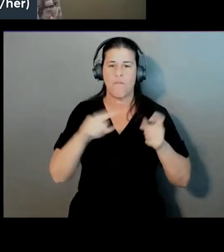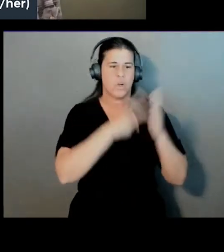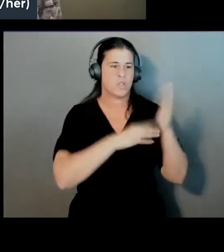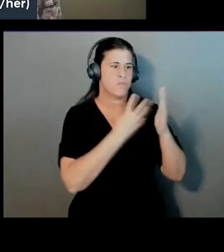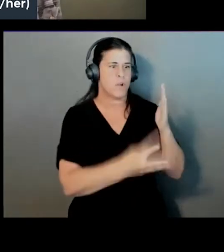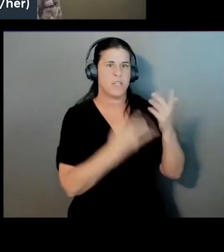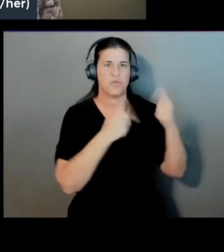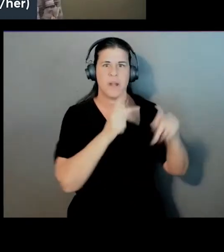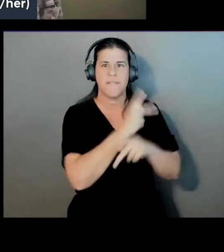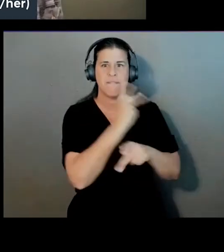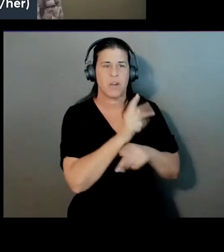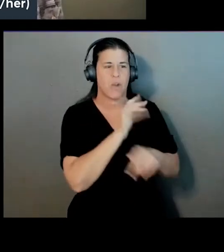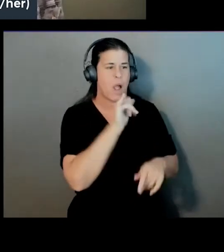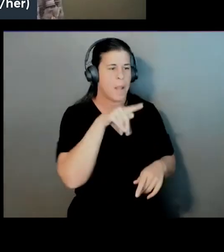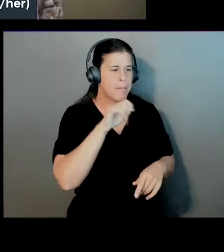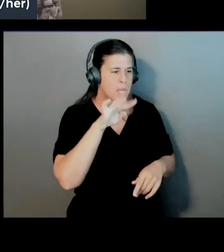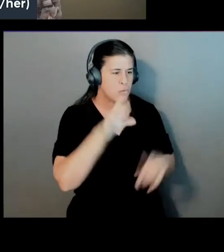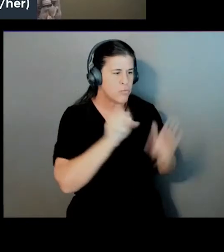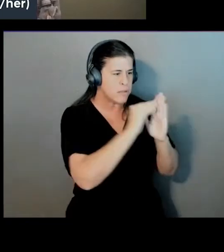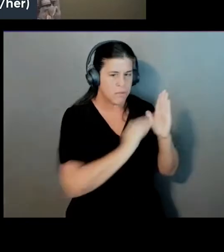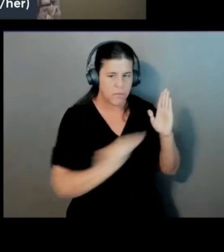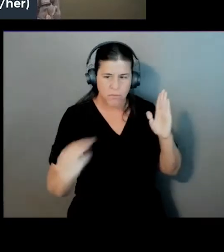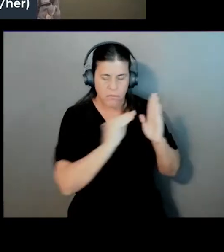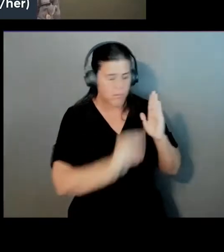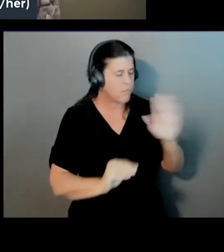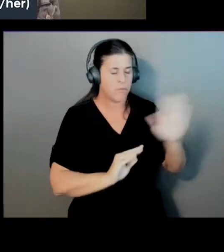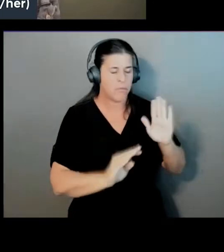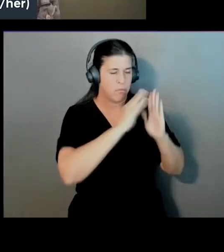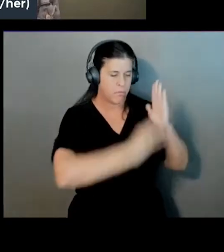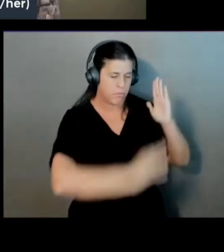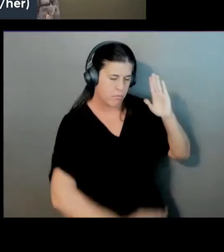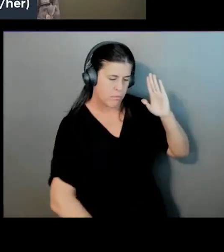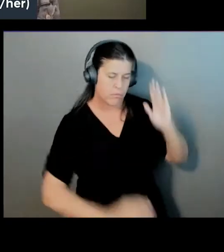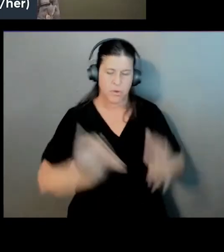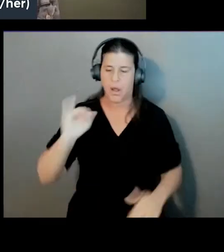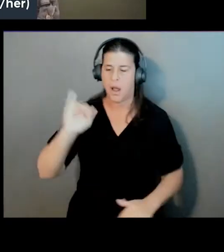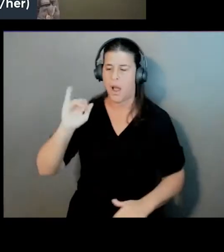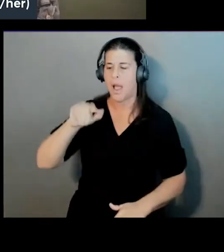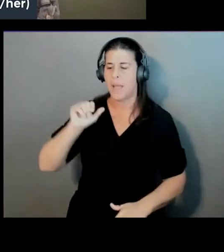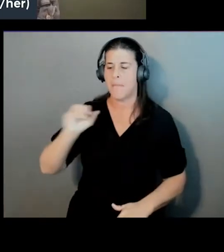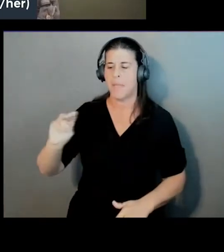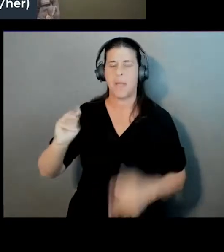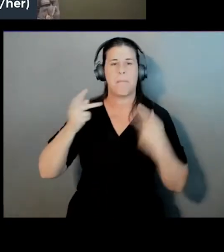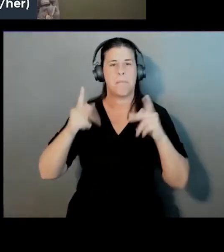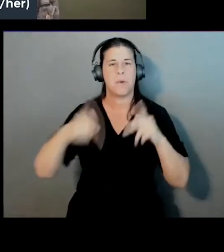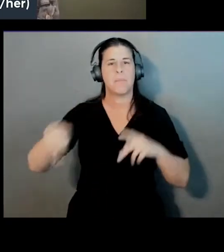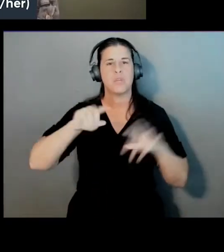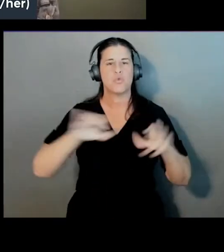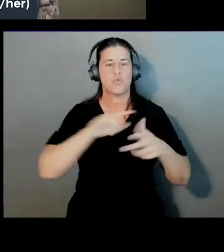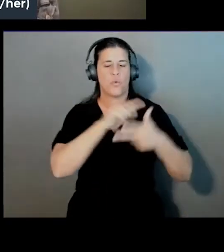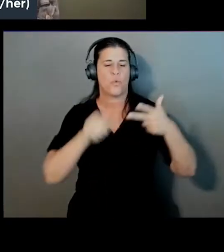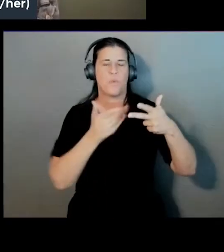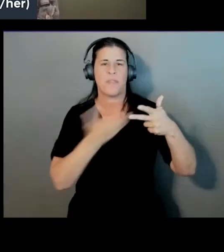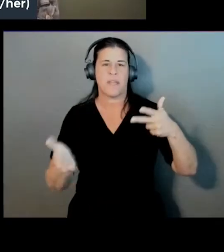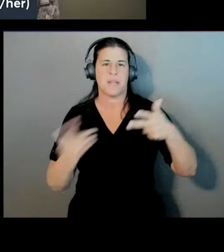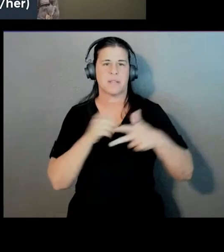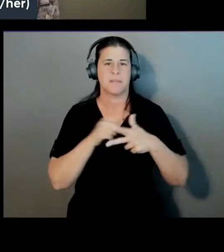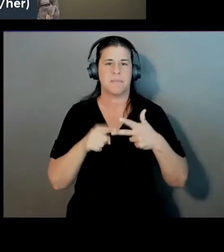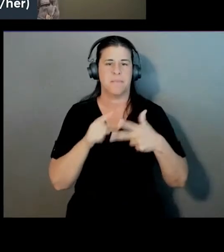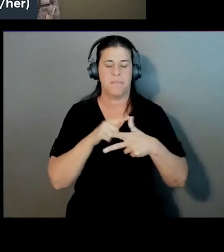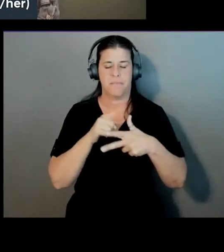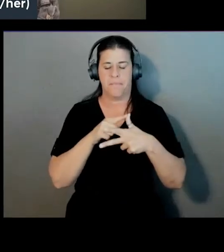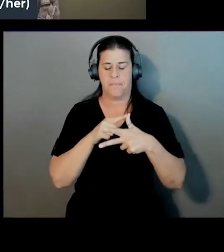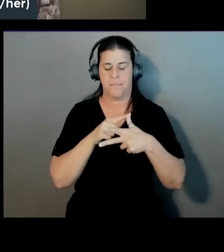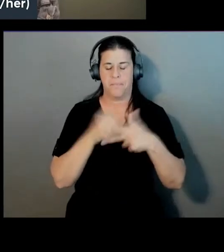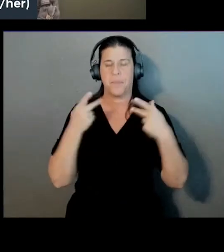spreadsheet, um, IPAM allows you to do one of three main things. One, it allows